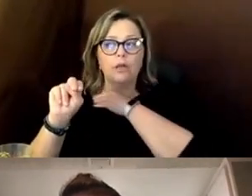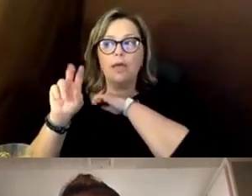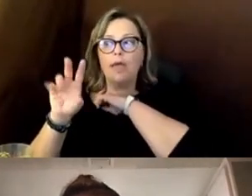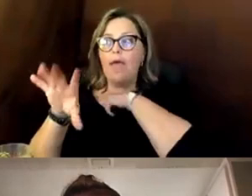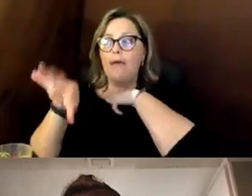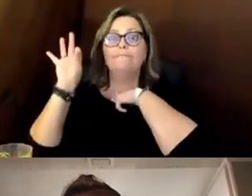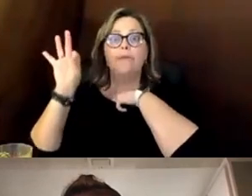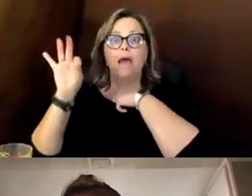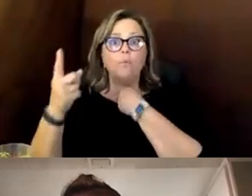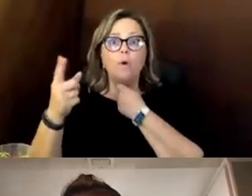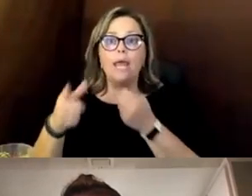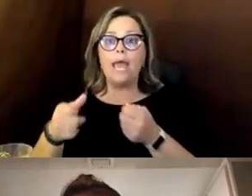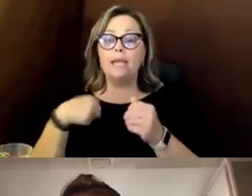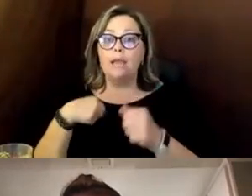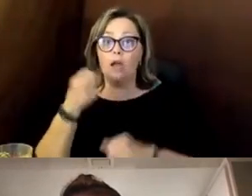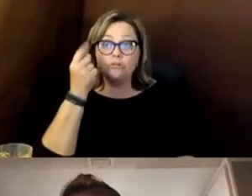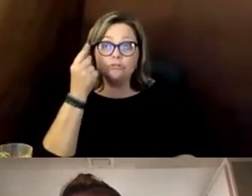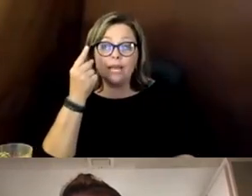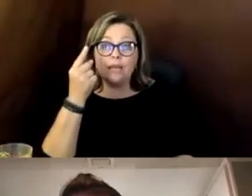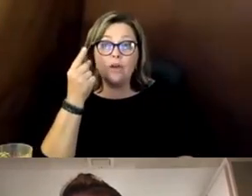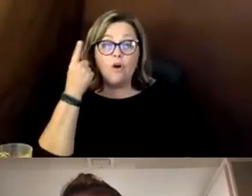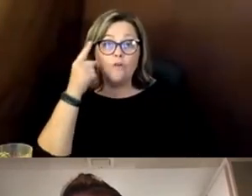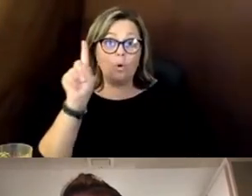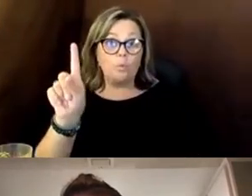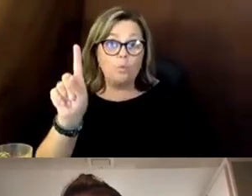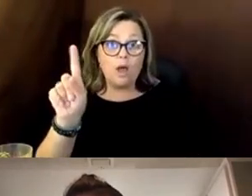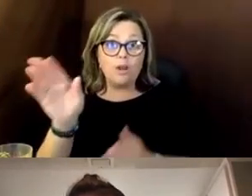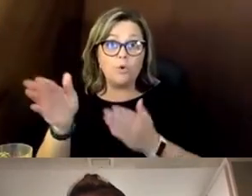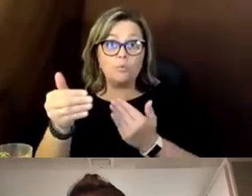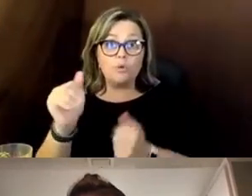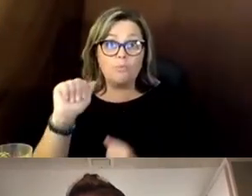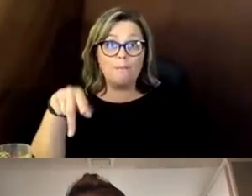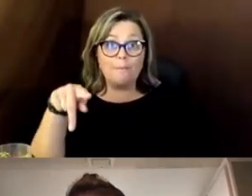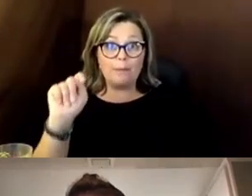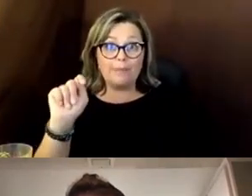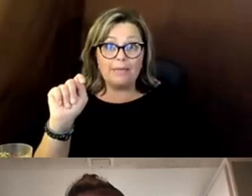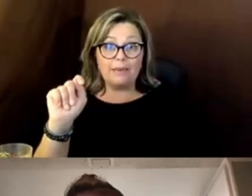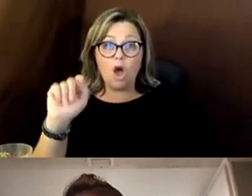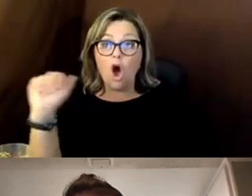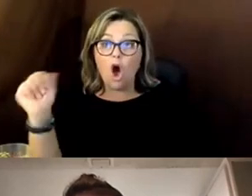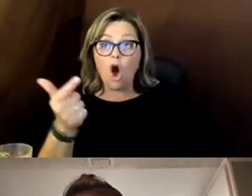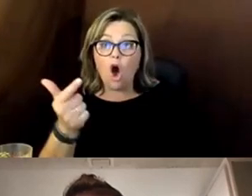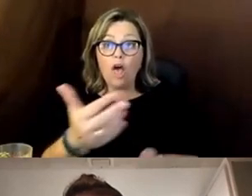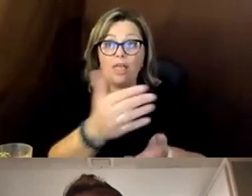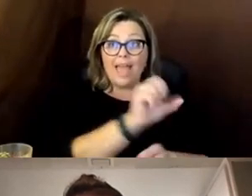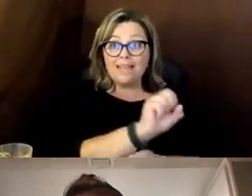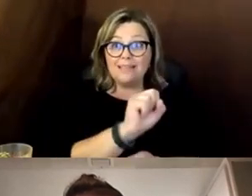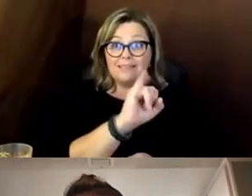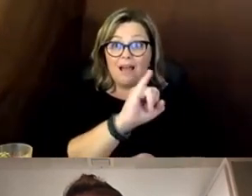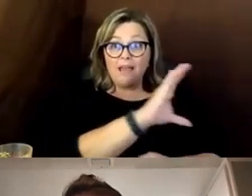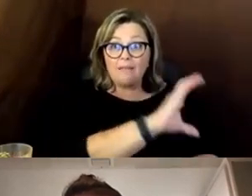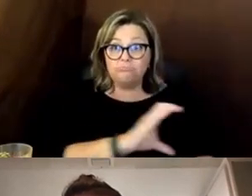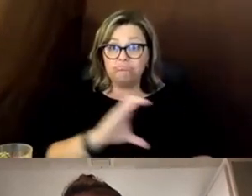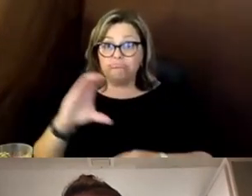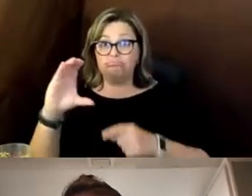every penny of her income except for $50 a month for that, for a room and food. And so